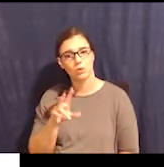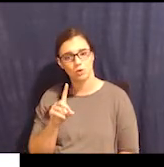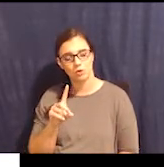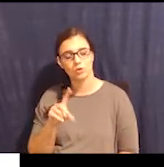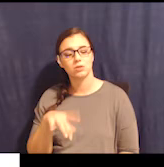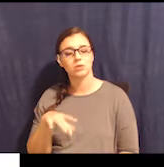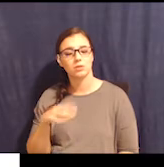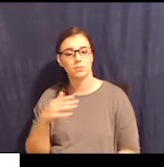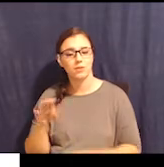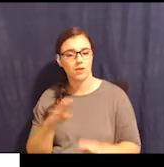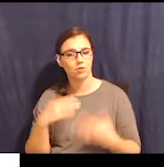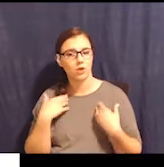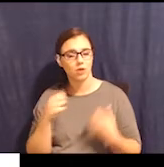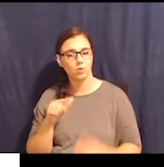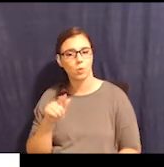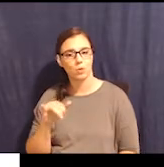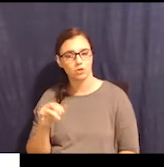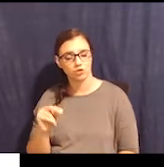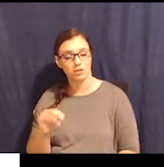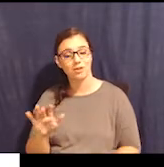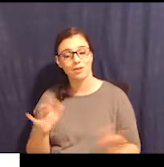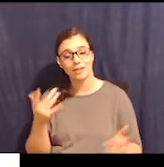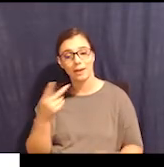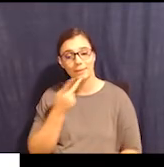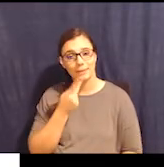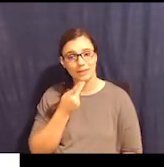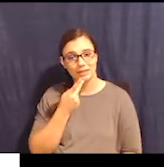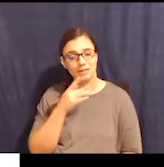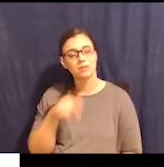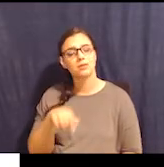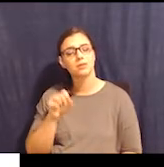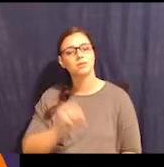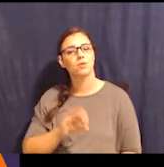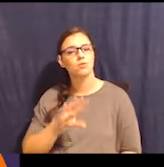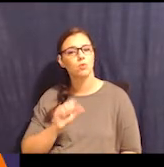represents South Florida Behavioral Health Network.